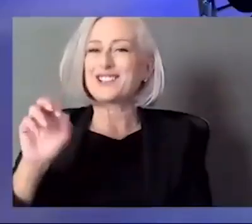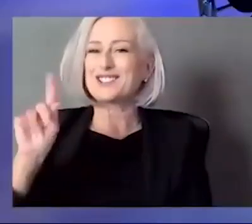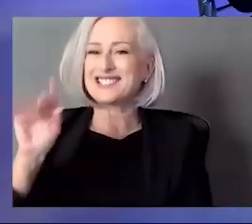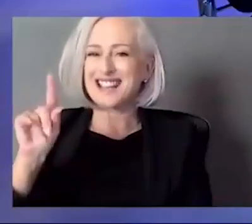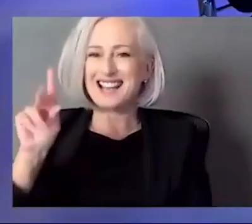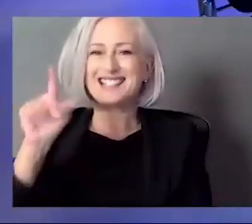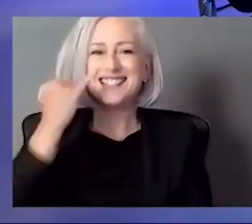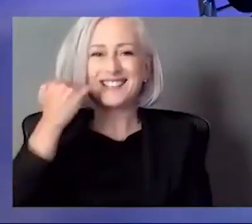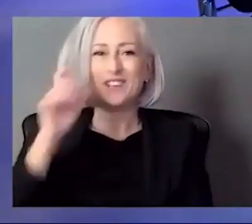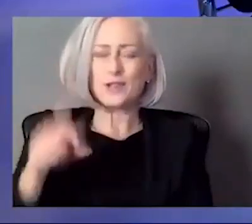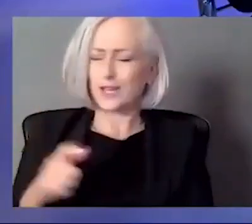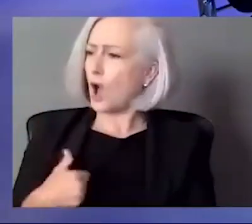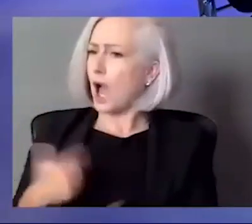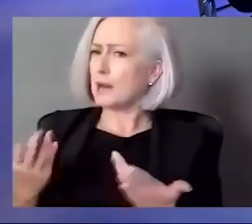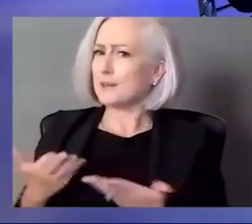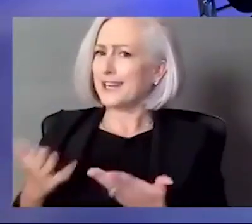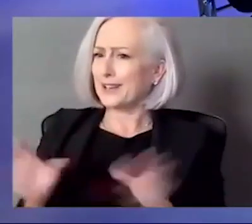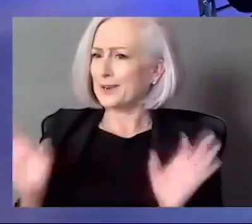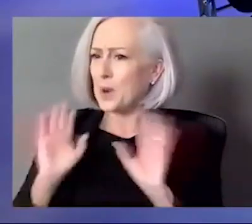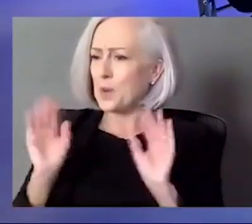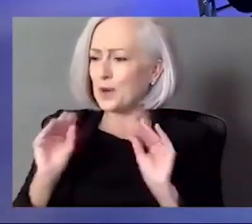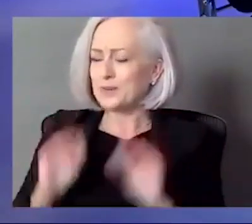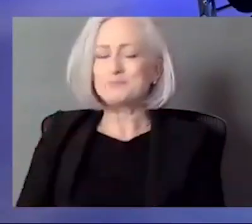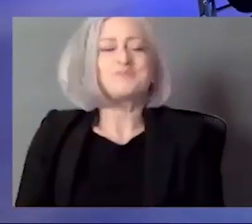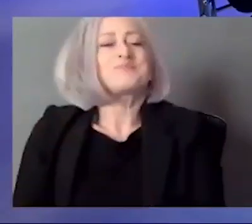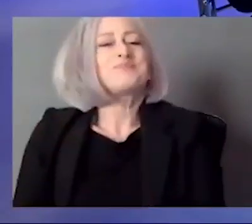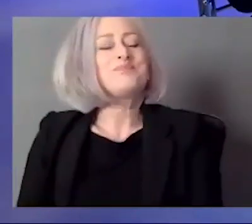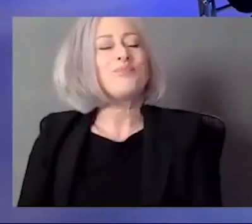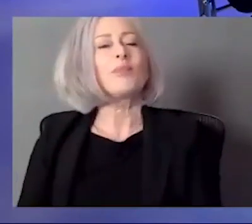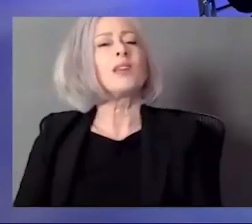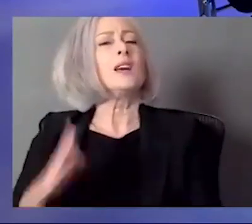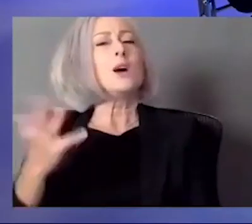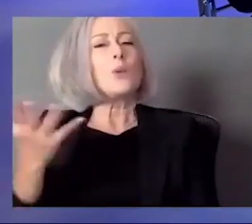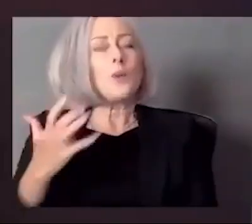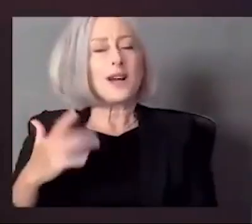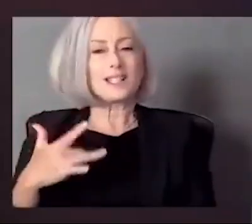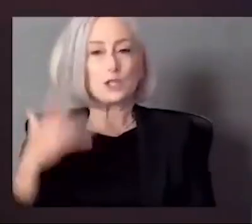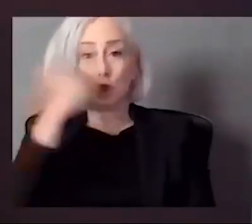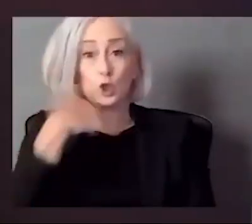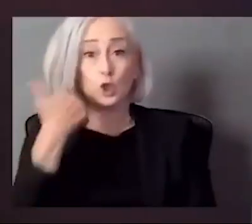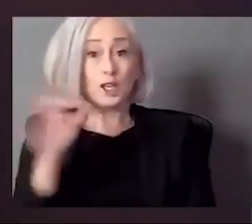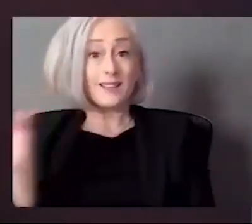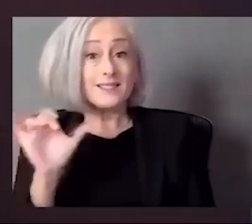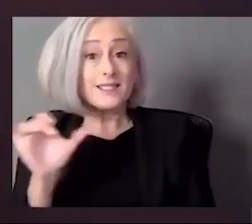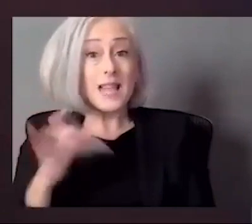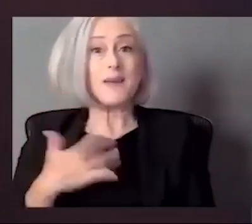And you'll be around, but we really want it to feel the same, look the same. We're just going to add more